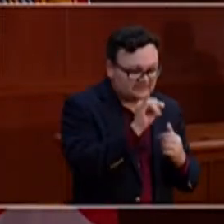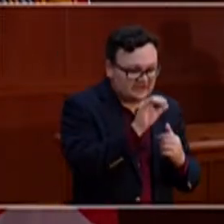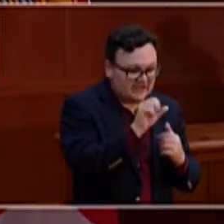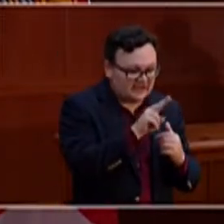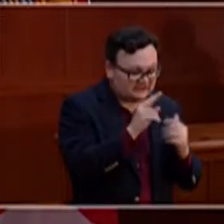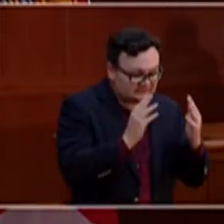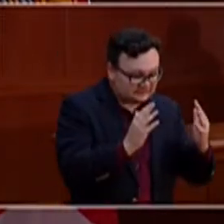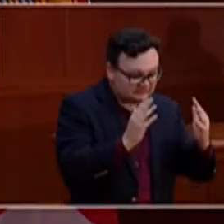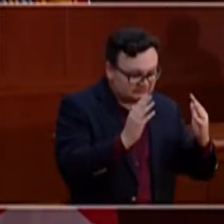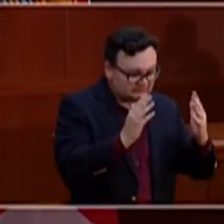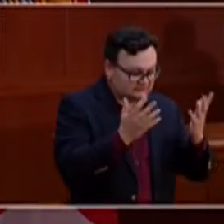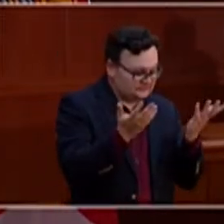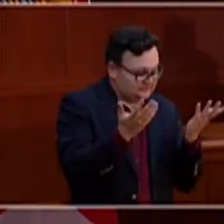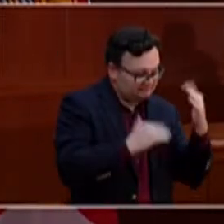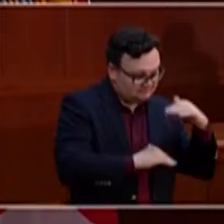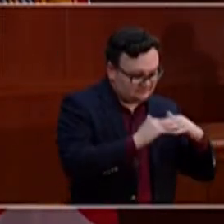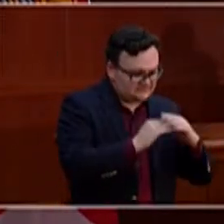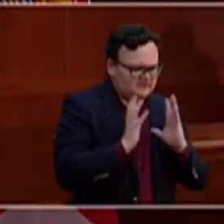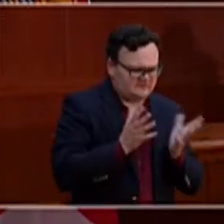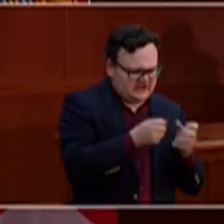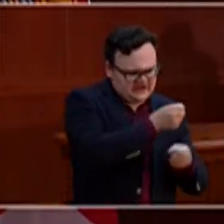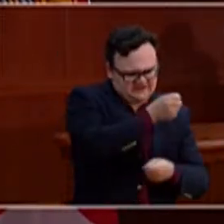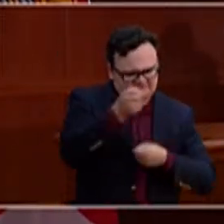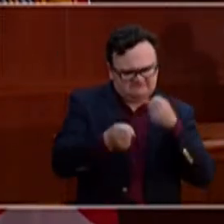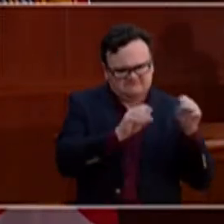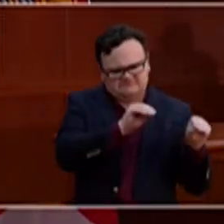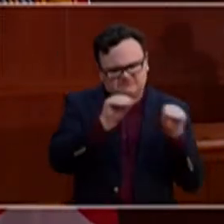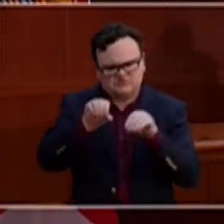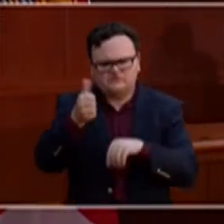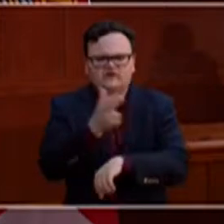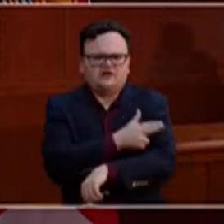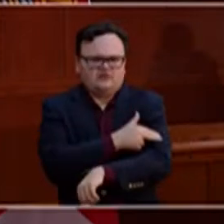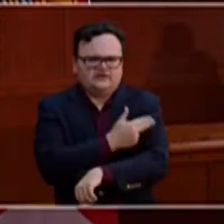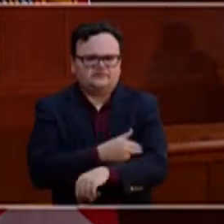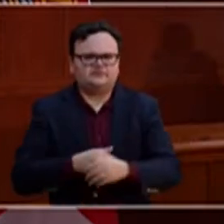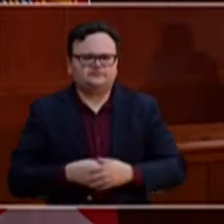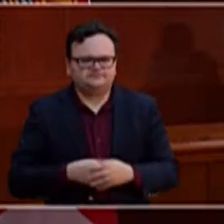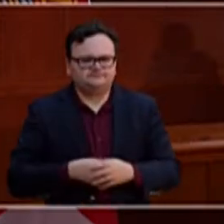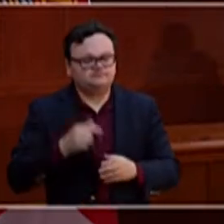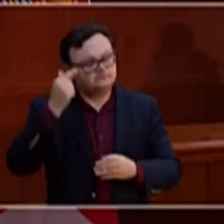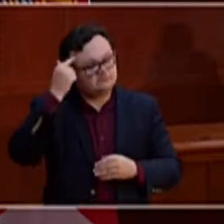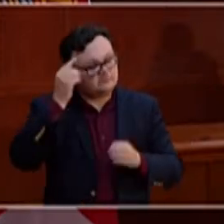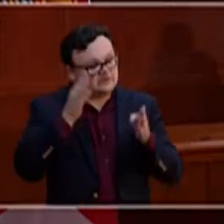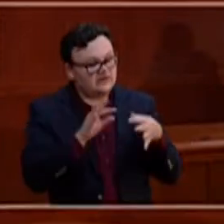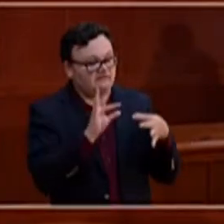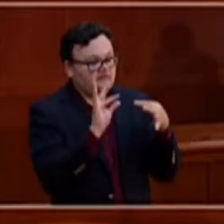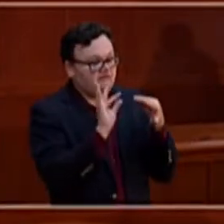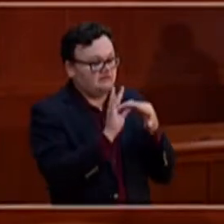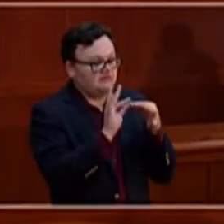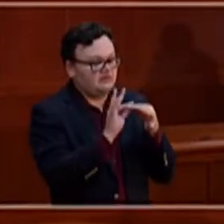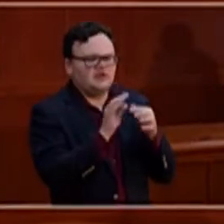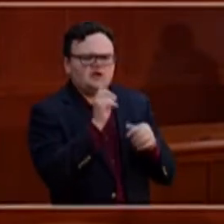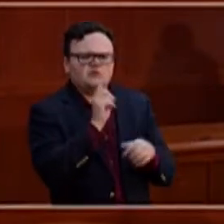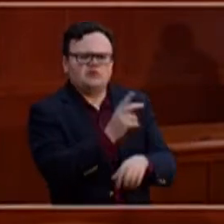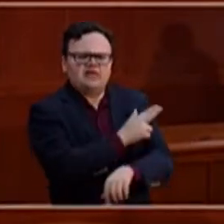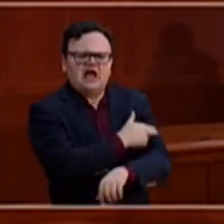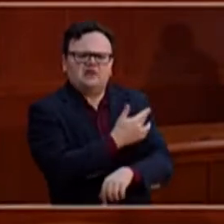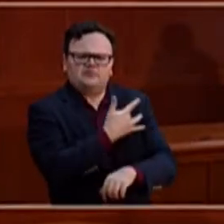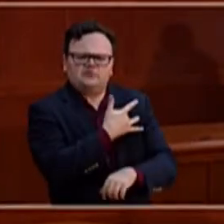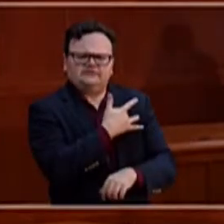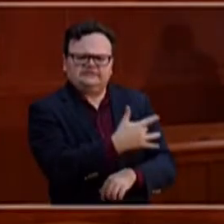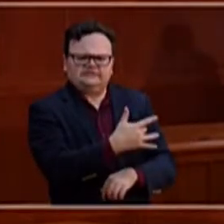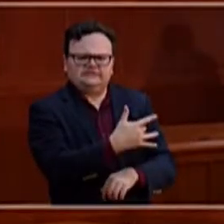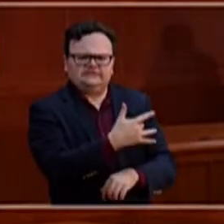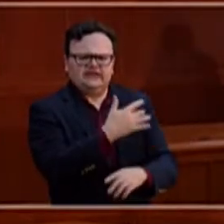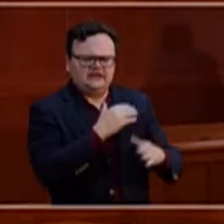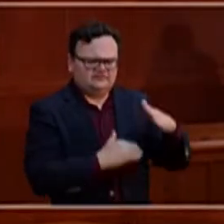the standard way hospitals operate would be, you want ICUs to run at 90+% capacity, correct?